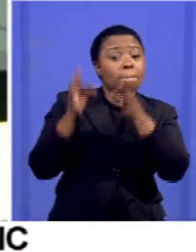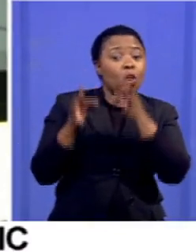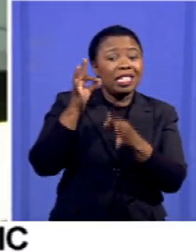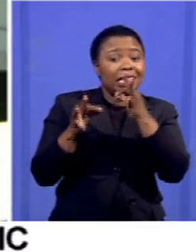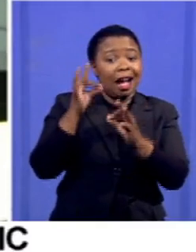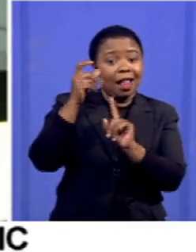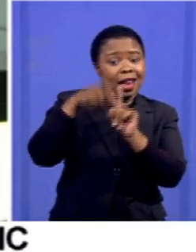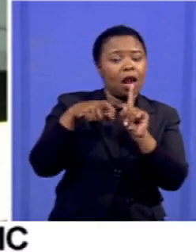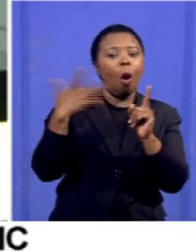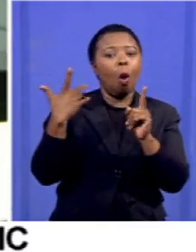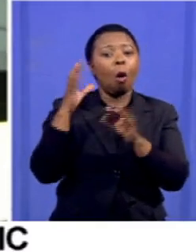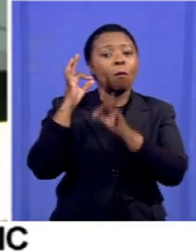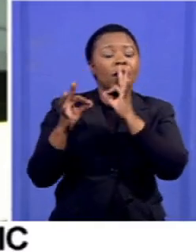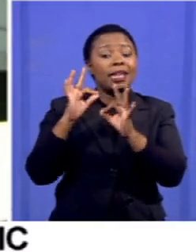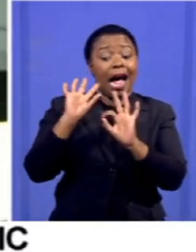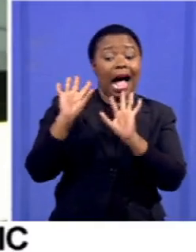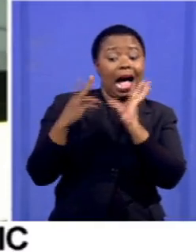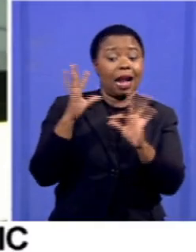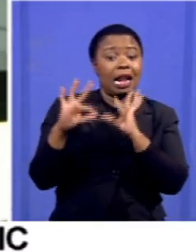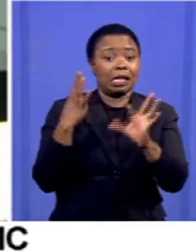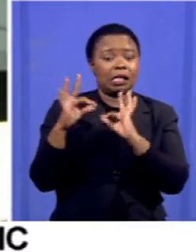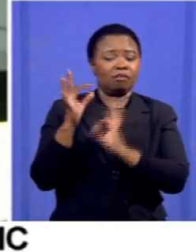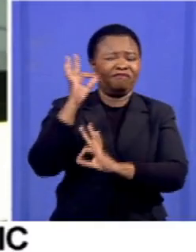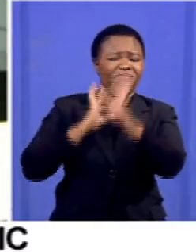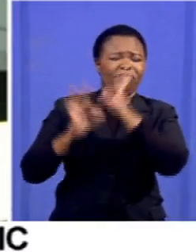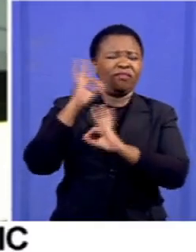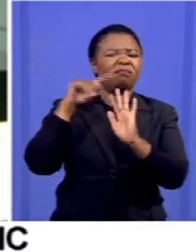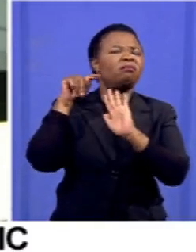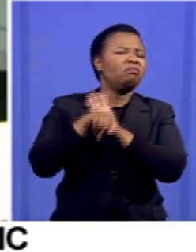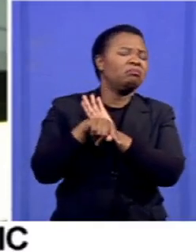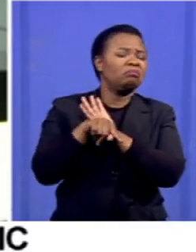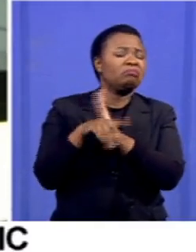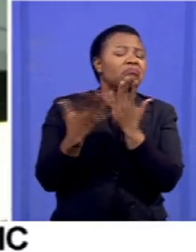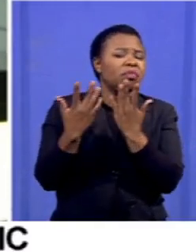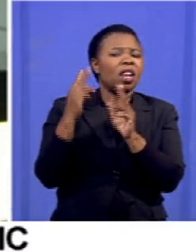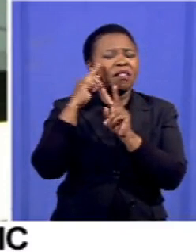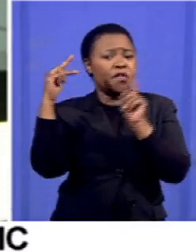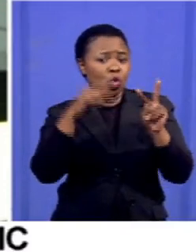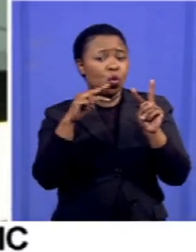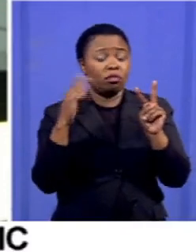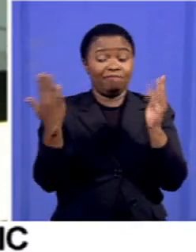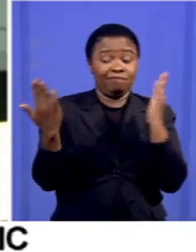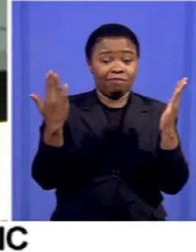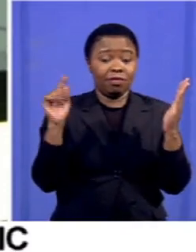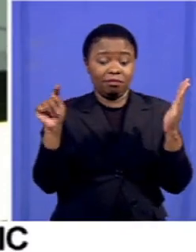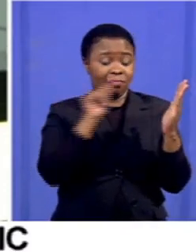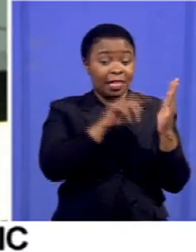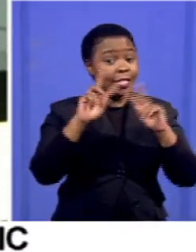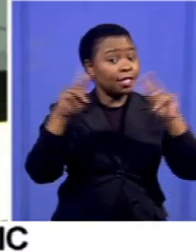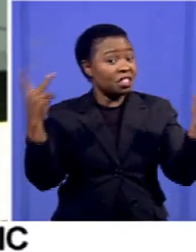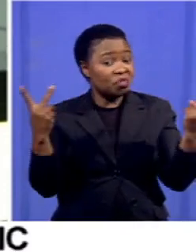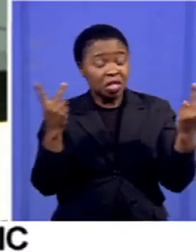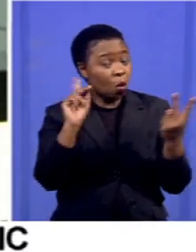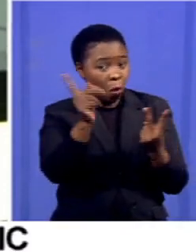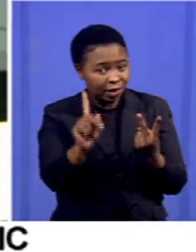analysts to give us their view on whether they think there's anything dramatically different about the papers, and to